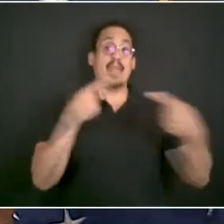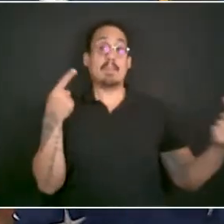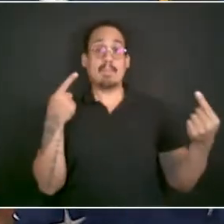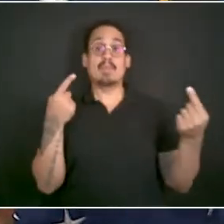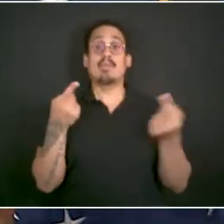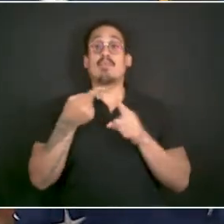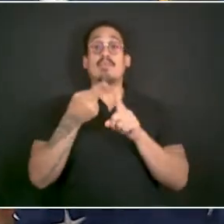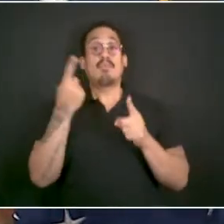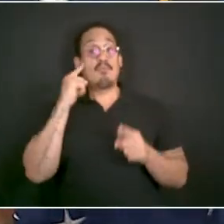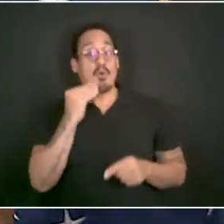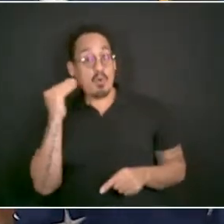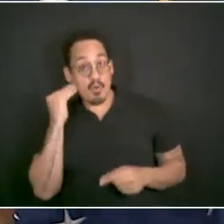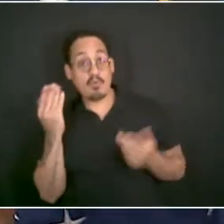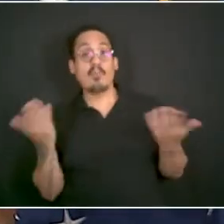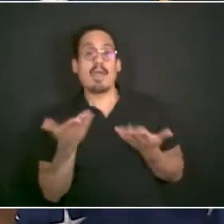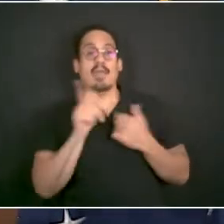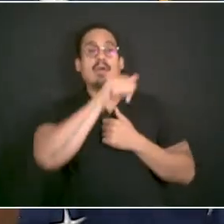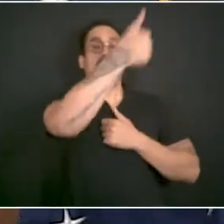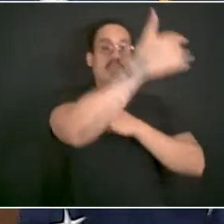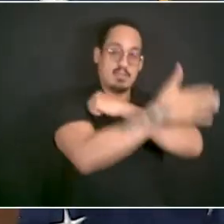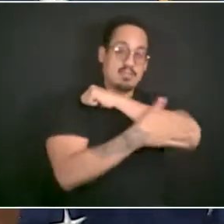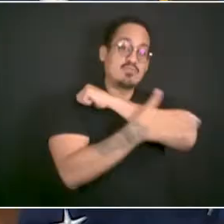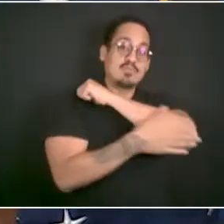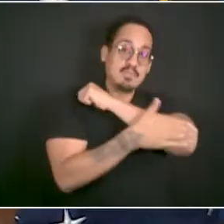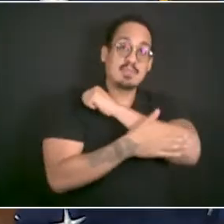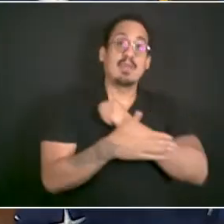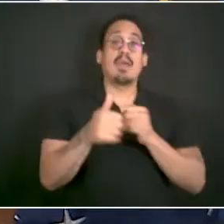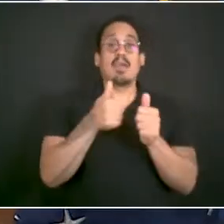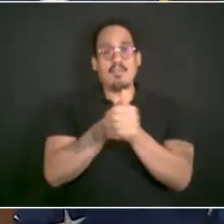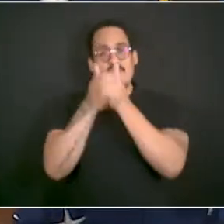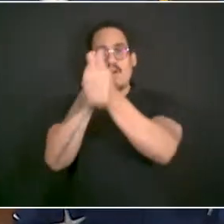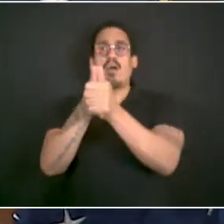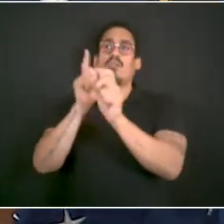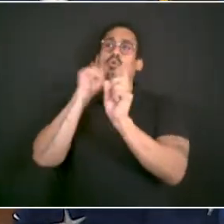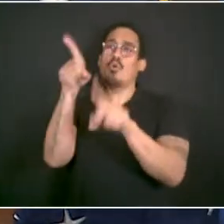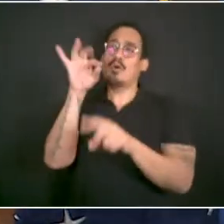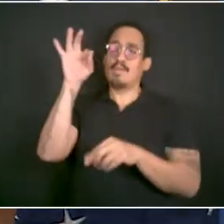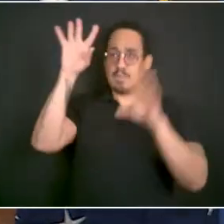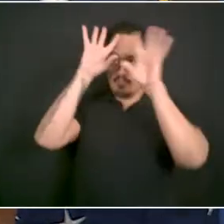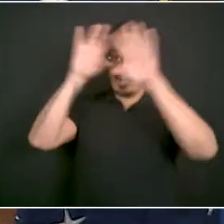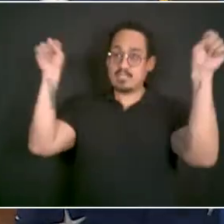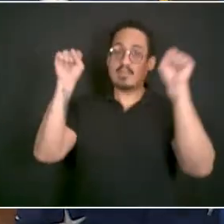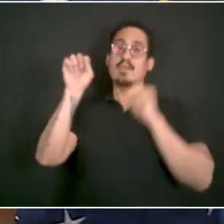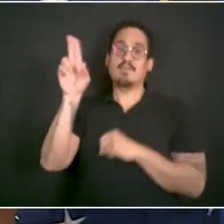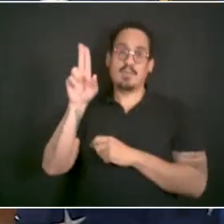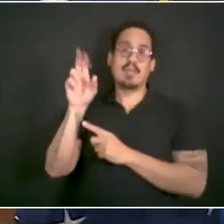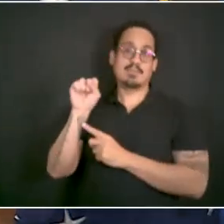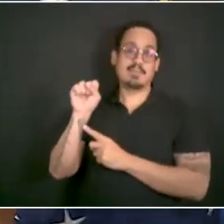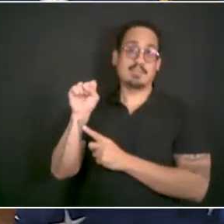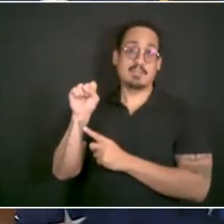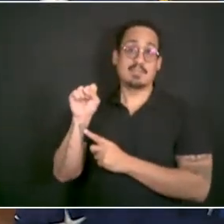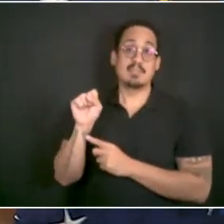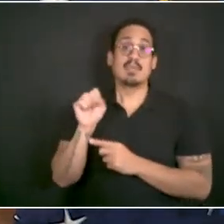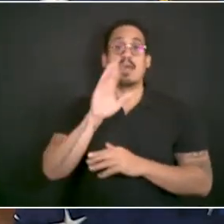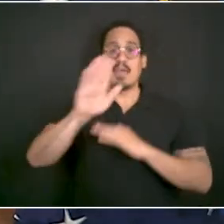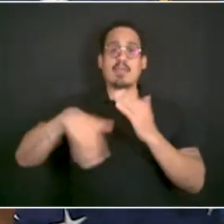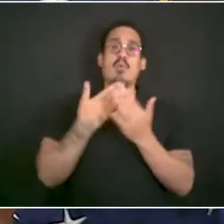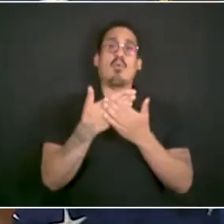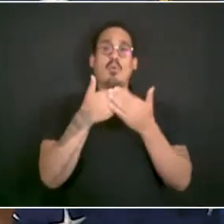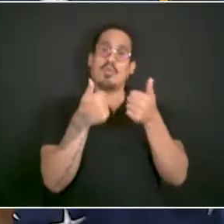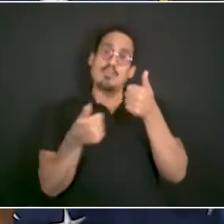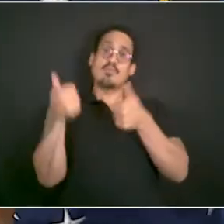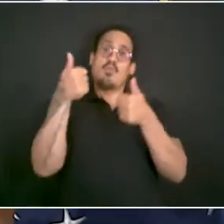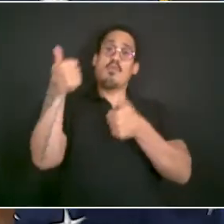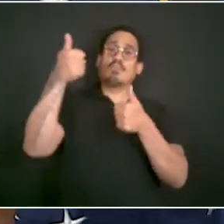obey to the orders of the President of the United States and the orders of the officers appointed over me according to the regulations and uniform